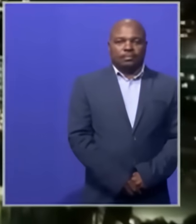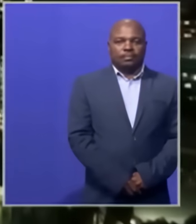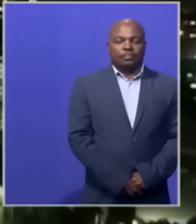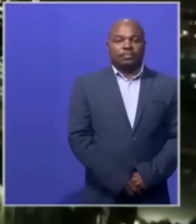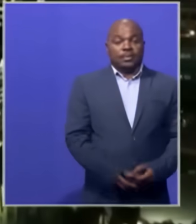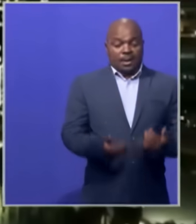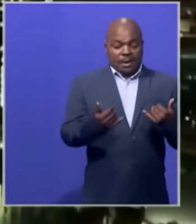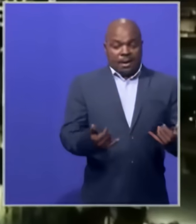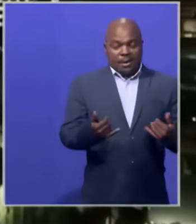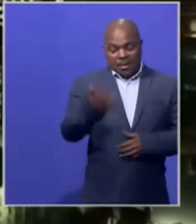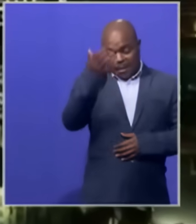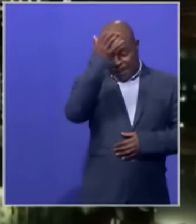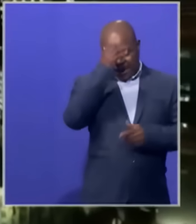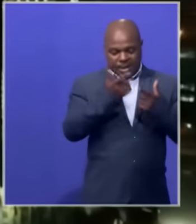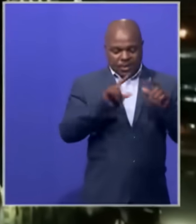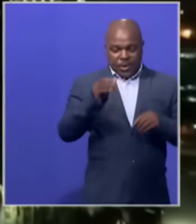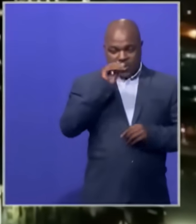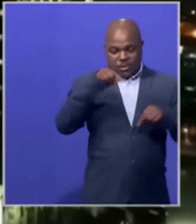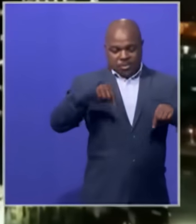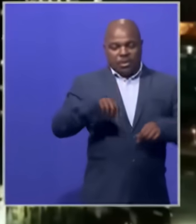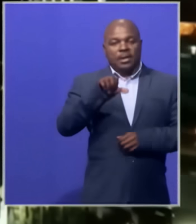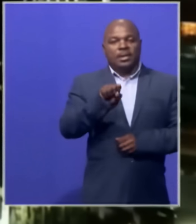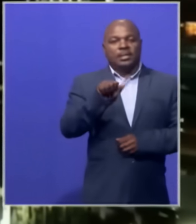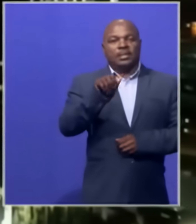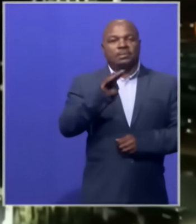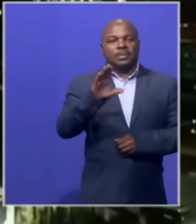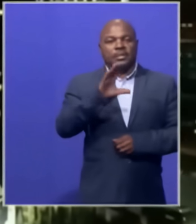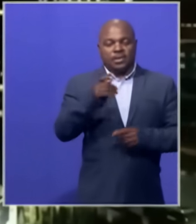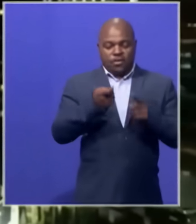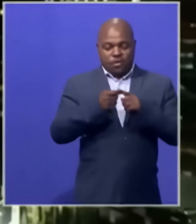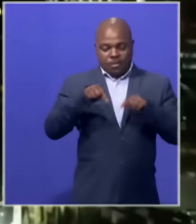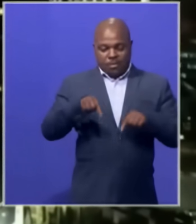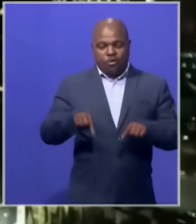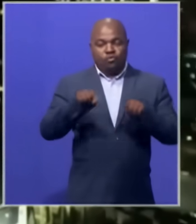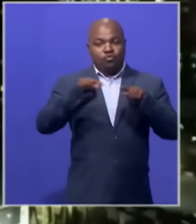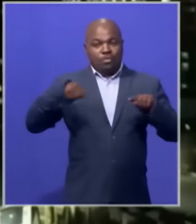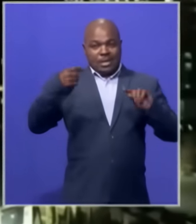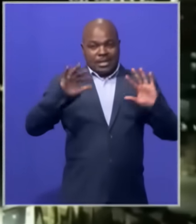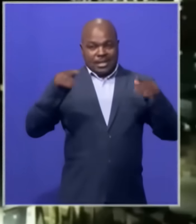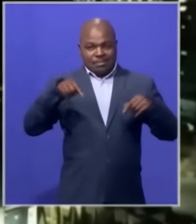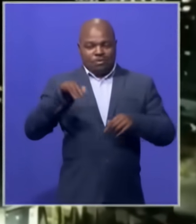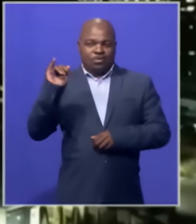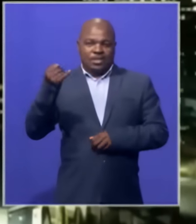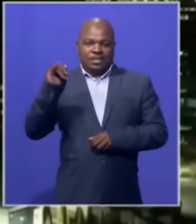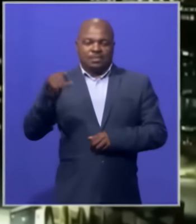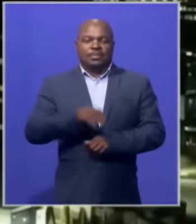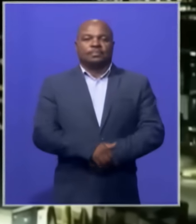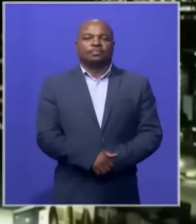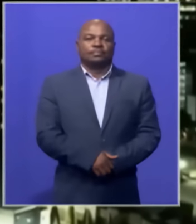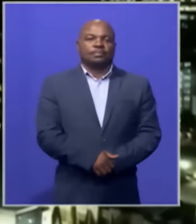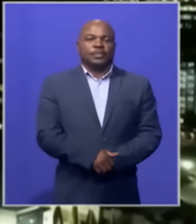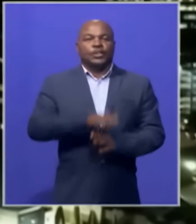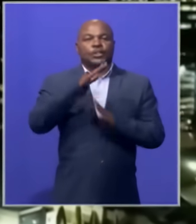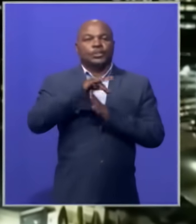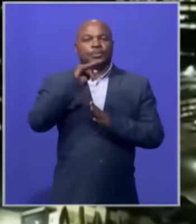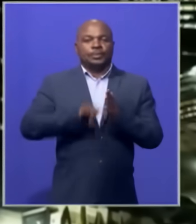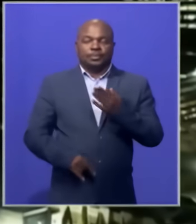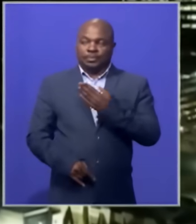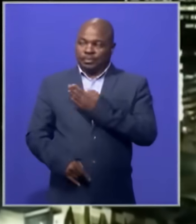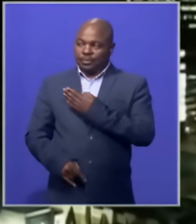Peshung tše ke ditaba tša leleme la Sepedi tša SABC 2 go tšwa ka Studio 10 Auckland Park, Johannesburg. Ditlago tša tšona ke